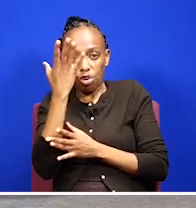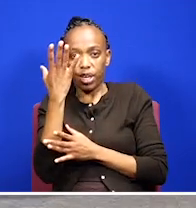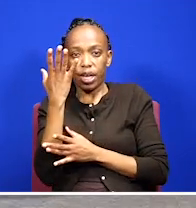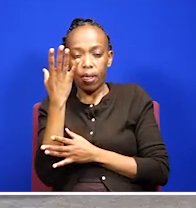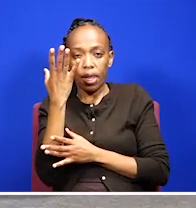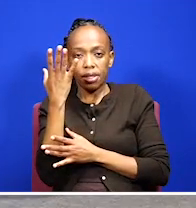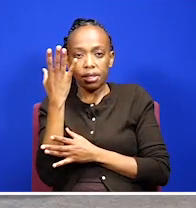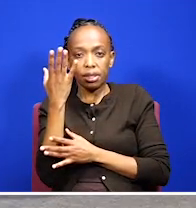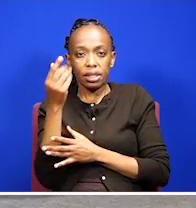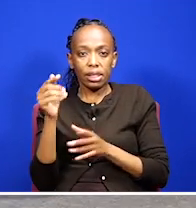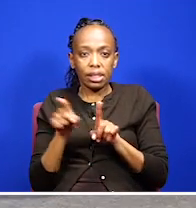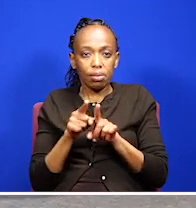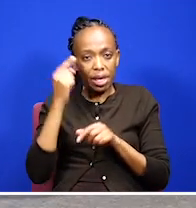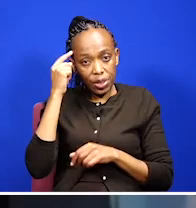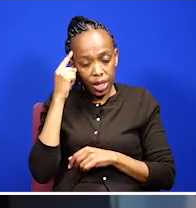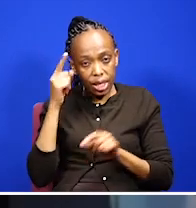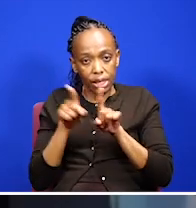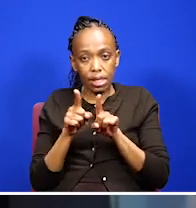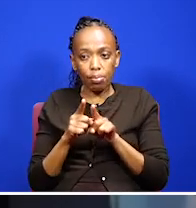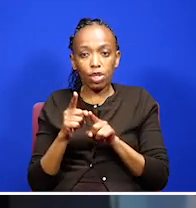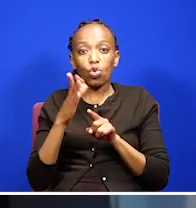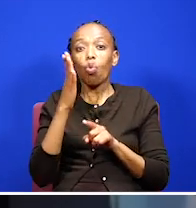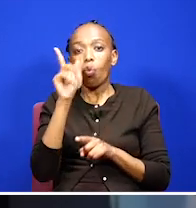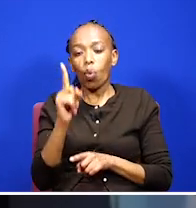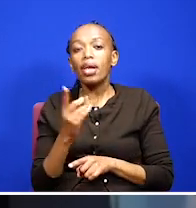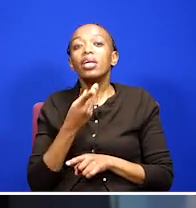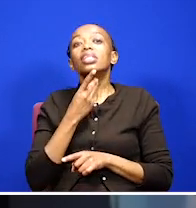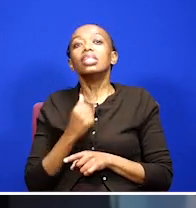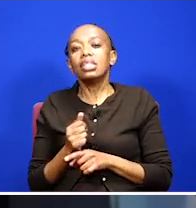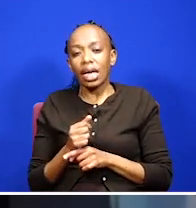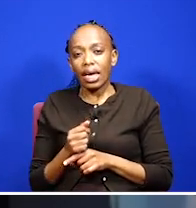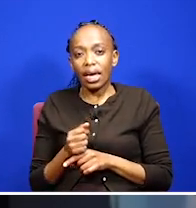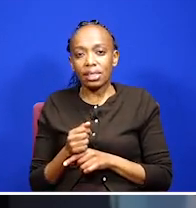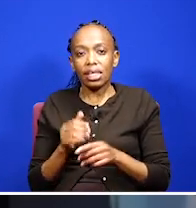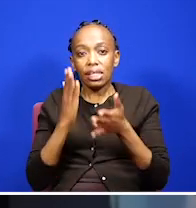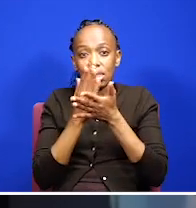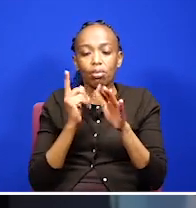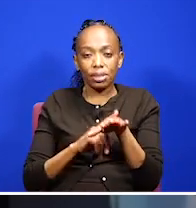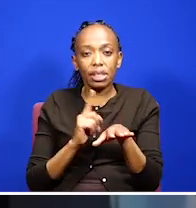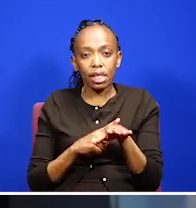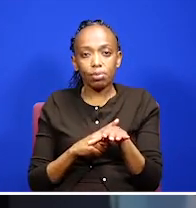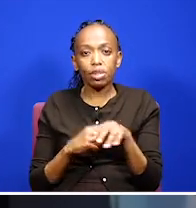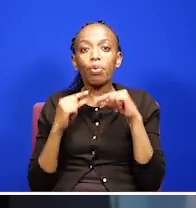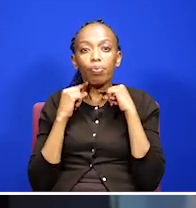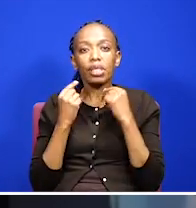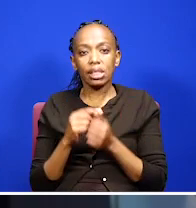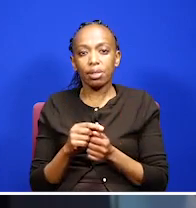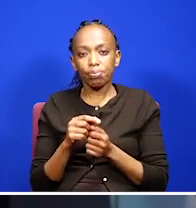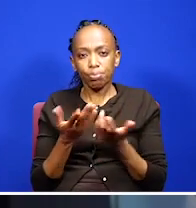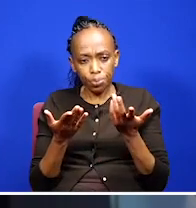And I think as one desires yes. and longs, yes. sometimes Reverend